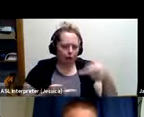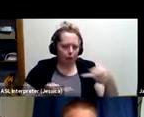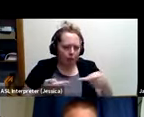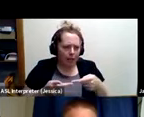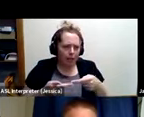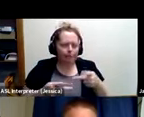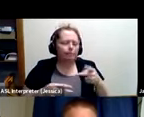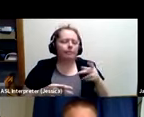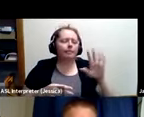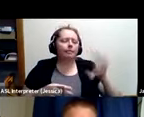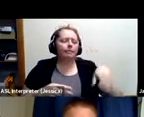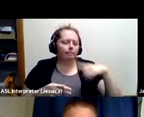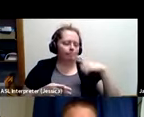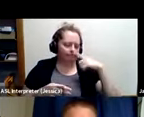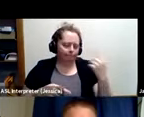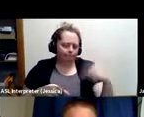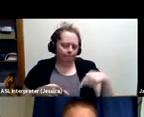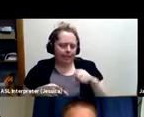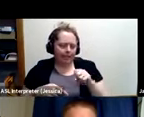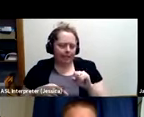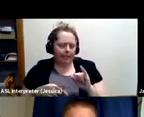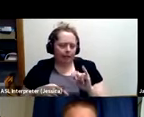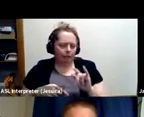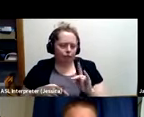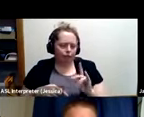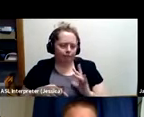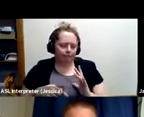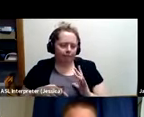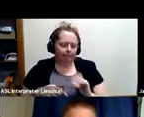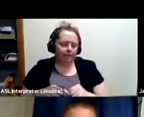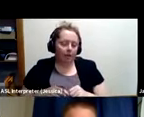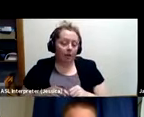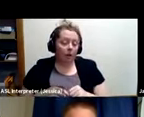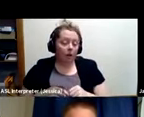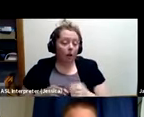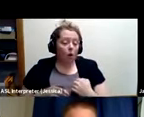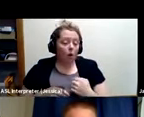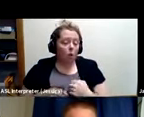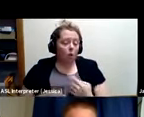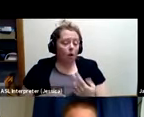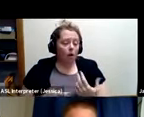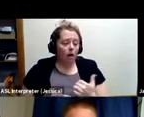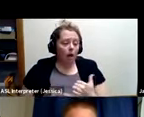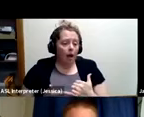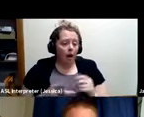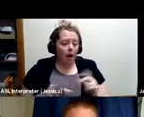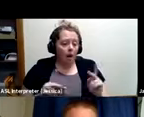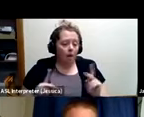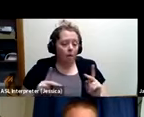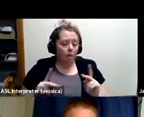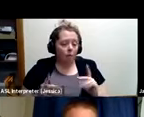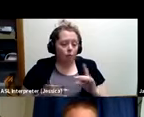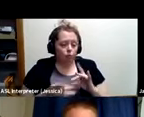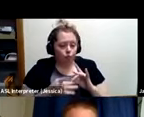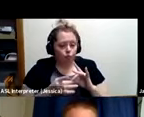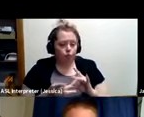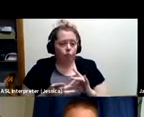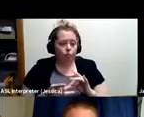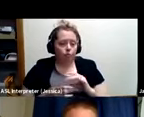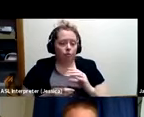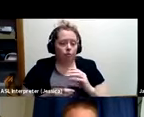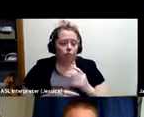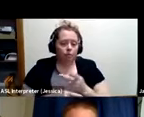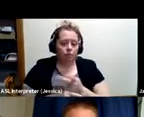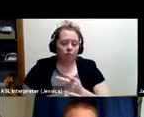Silk. And we, help people stay linked to care in terms of HIV